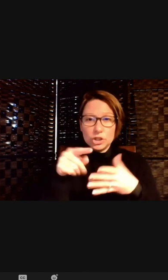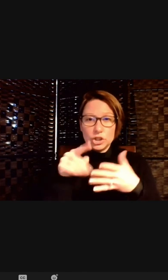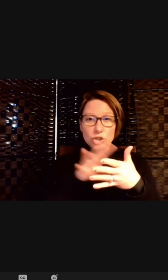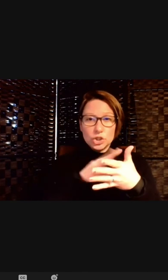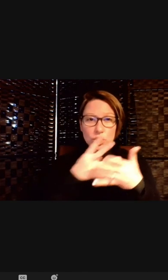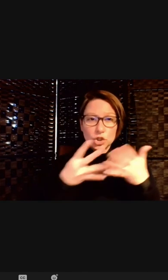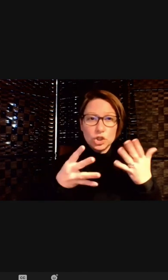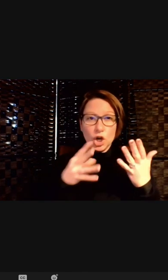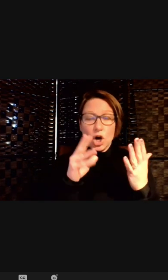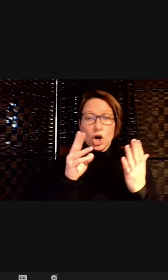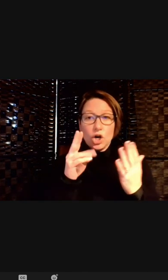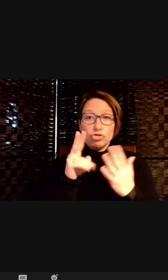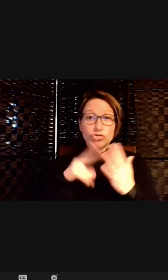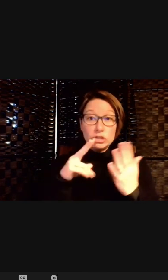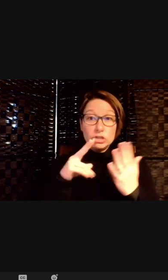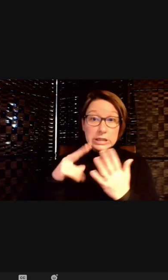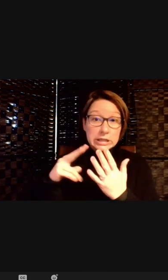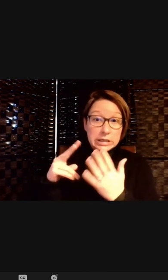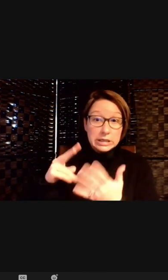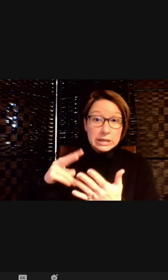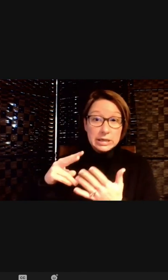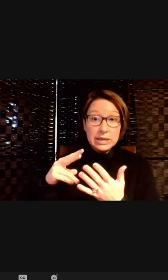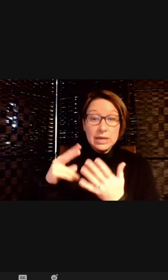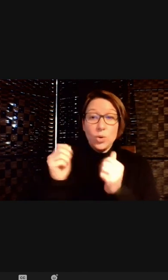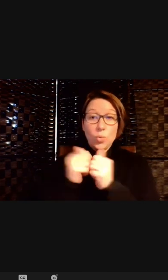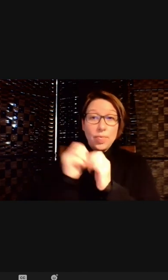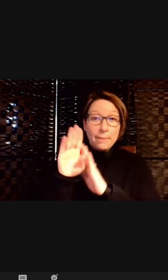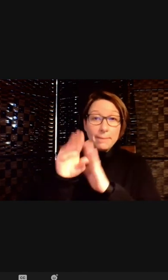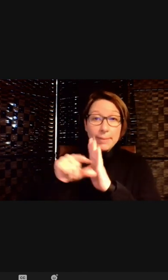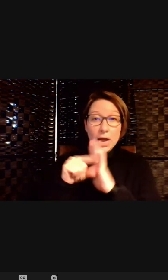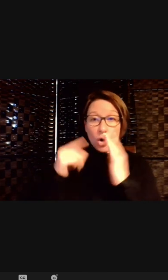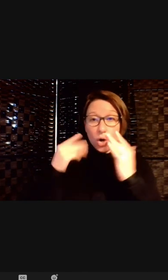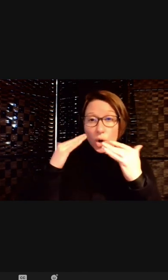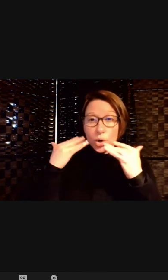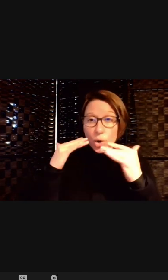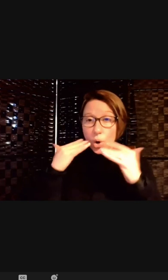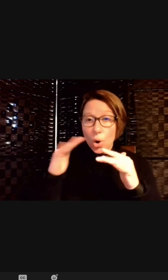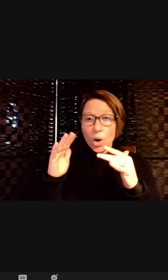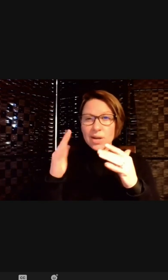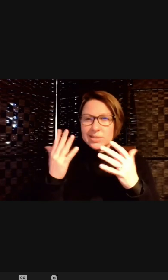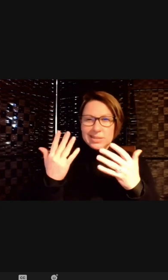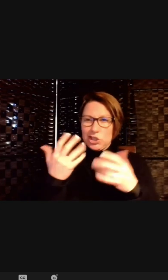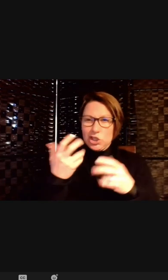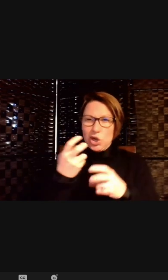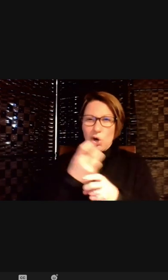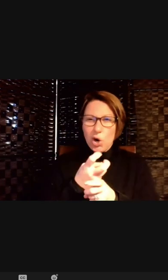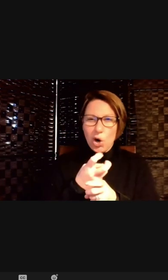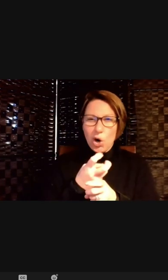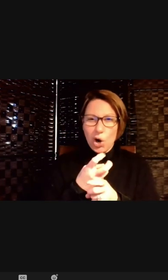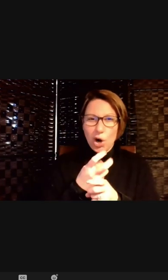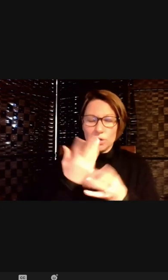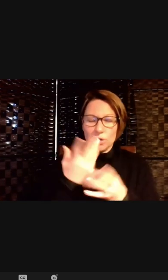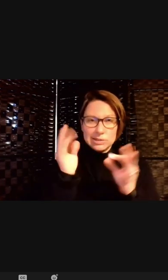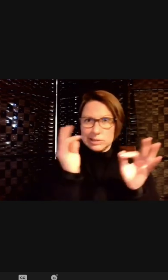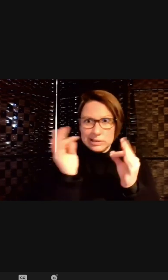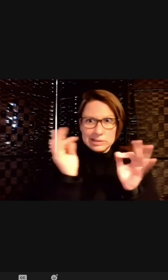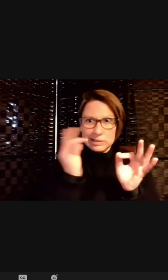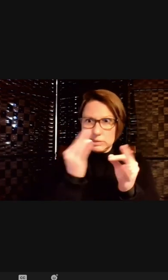to you and you've never seen it before while all this background noise is going around, it's probably pretty difficult for you. You're probably pretty